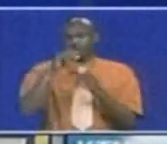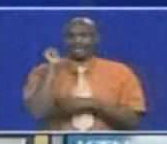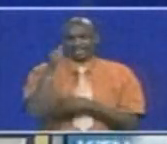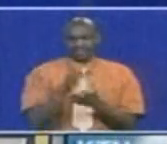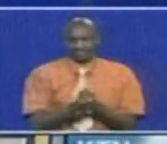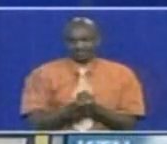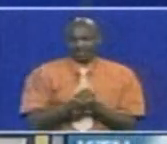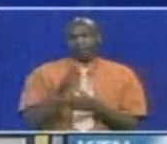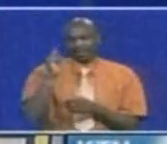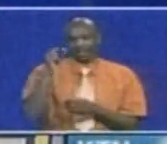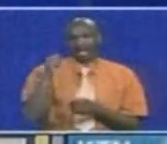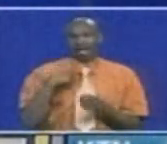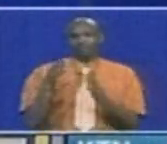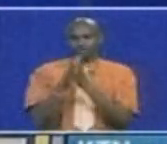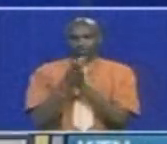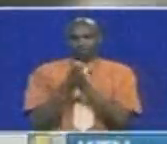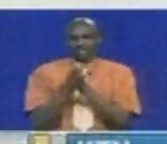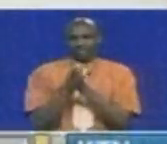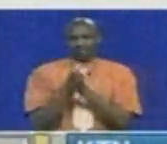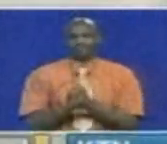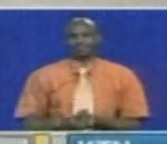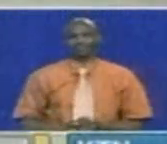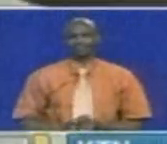Ben Kitili reports.